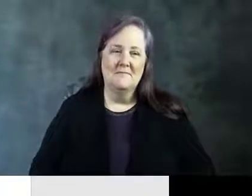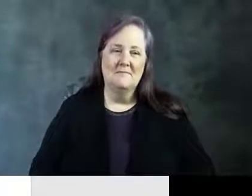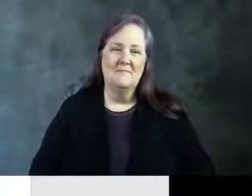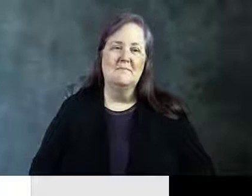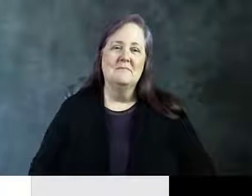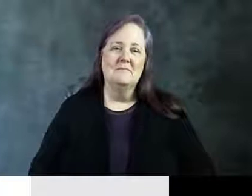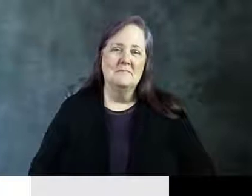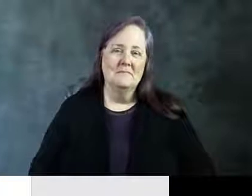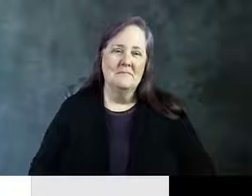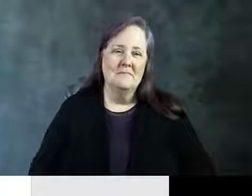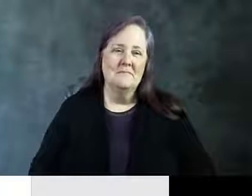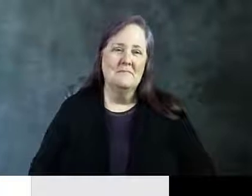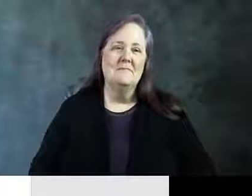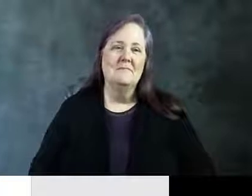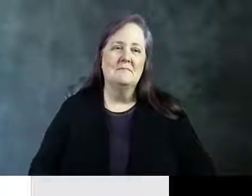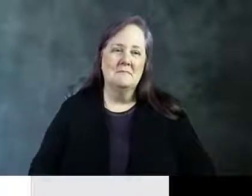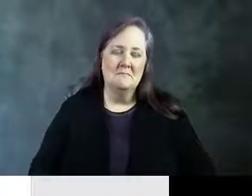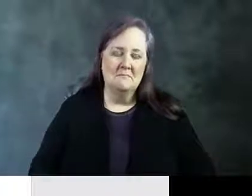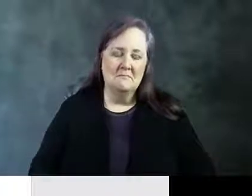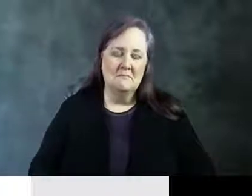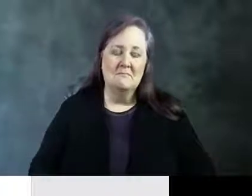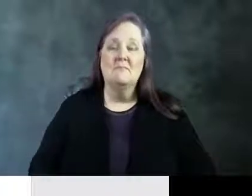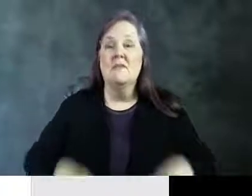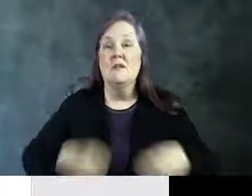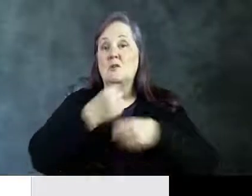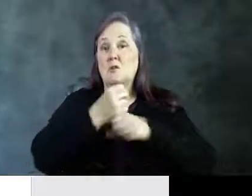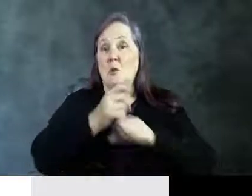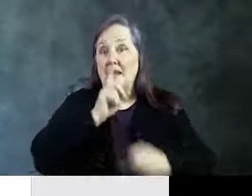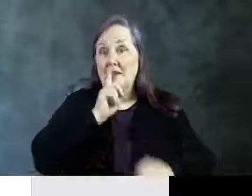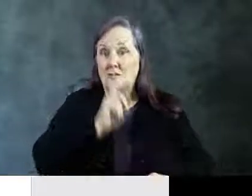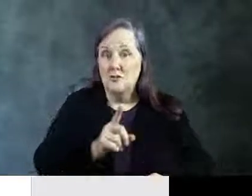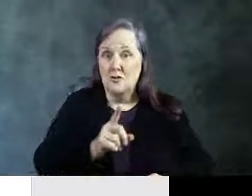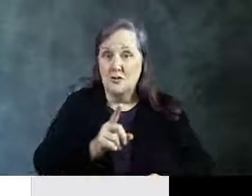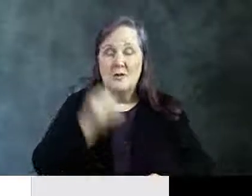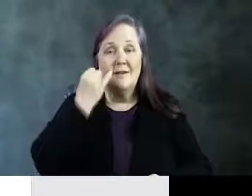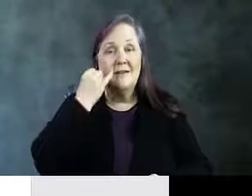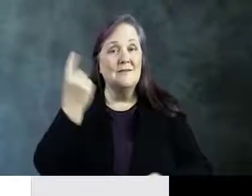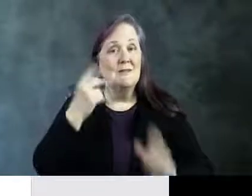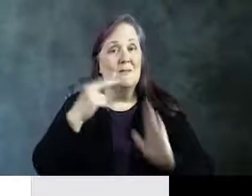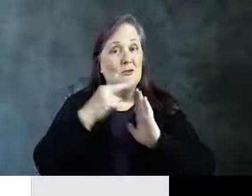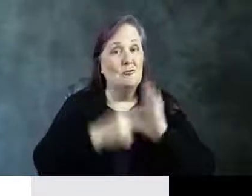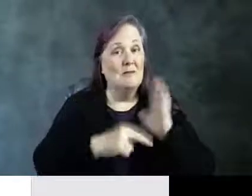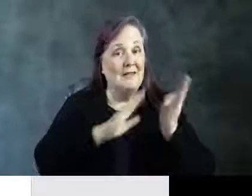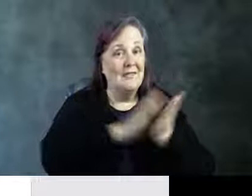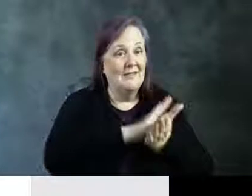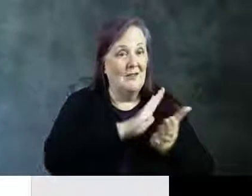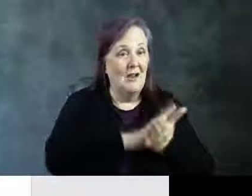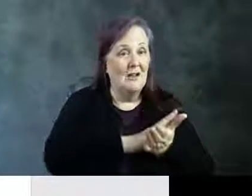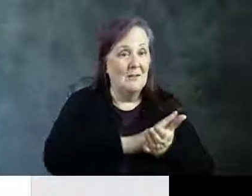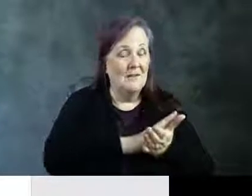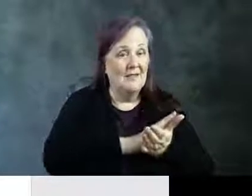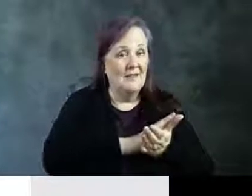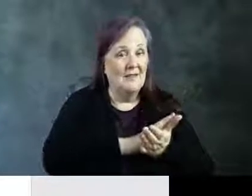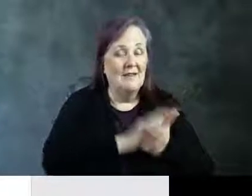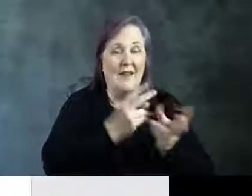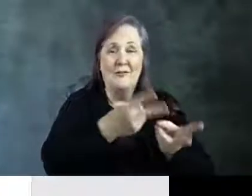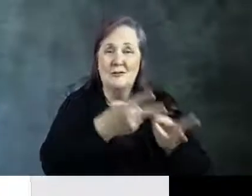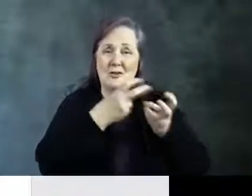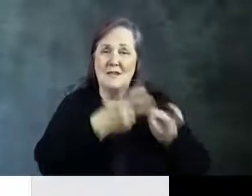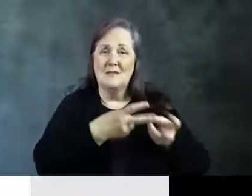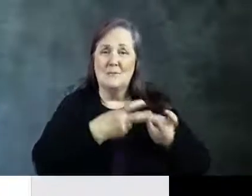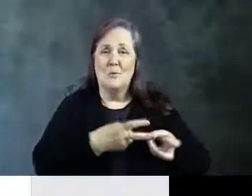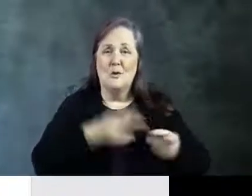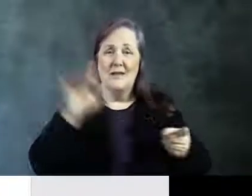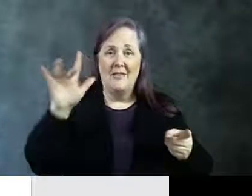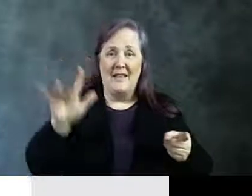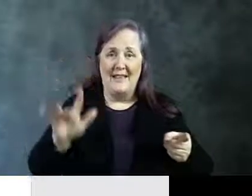So just again with links, you want to make sure that if somebody is reading your document and they're just pulling out the links, they're not reading everything,